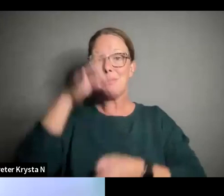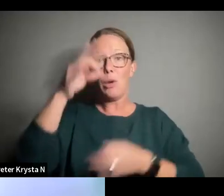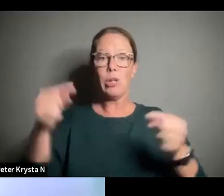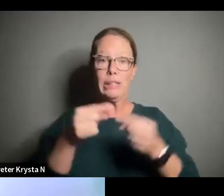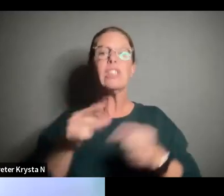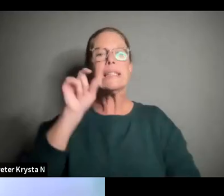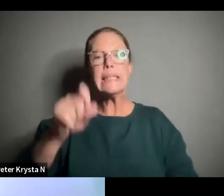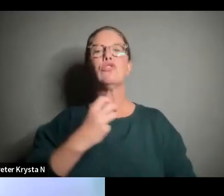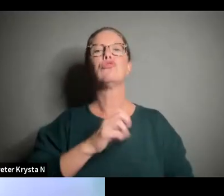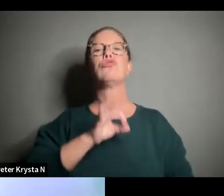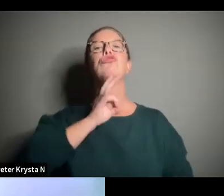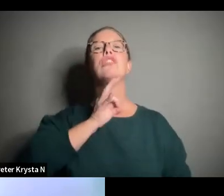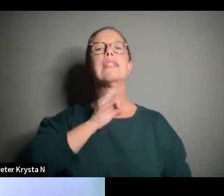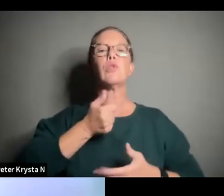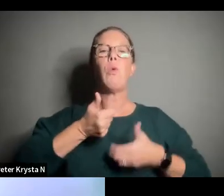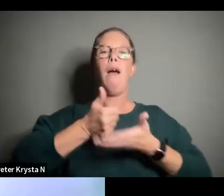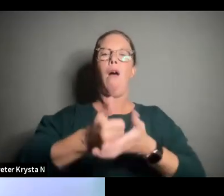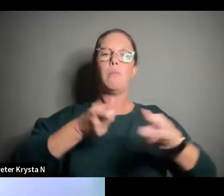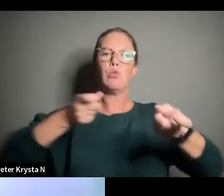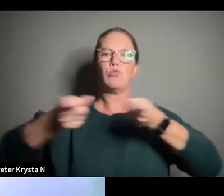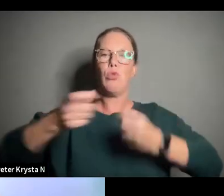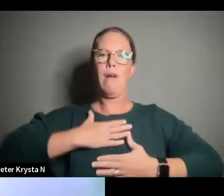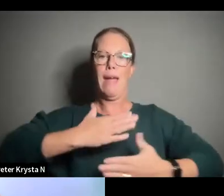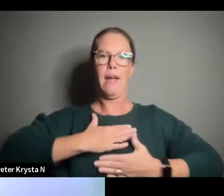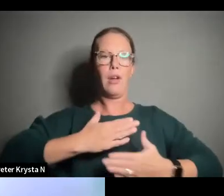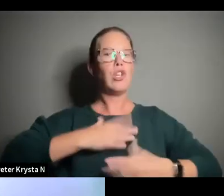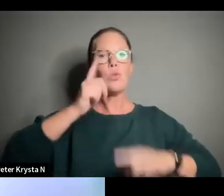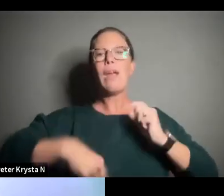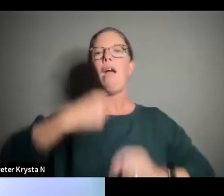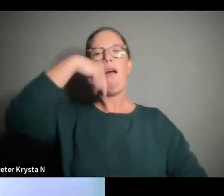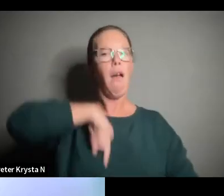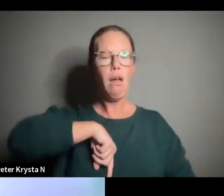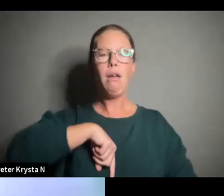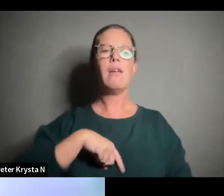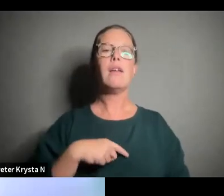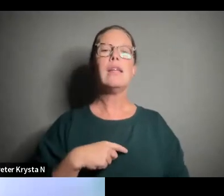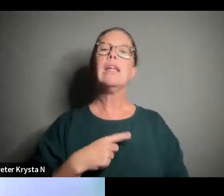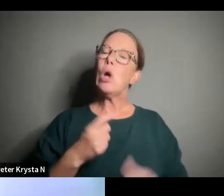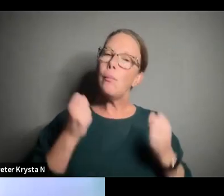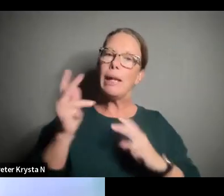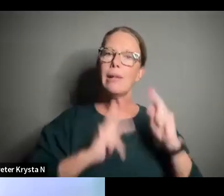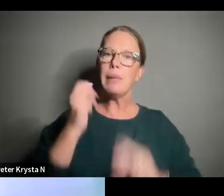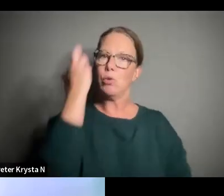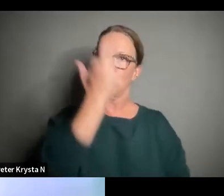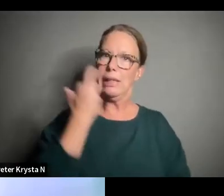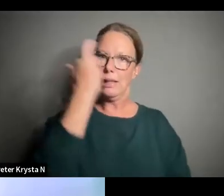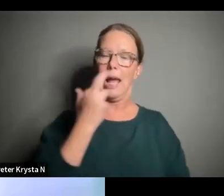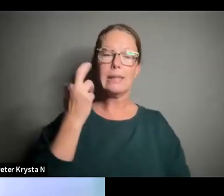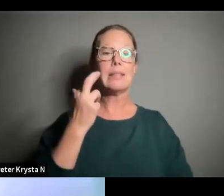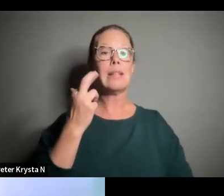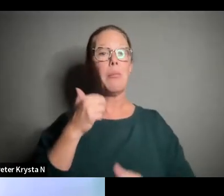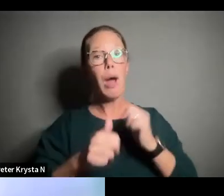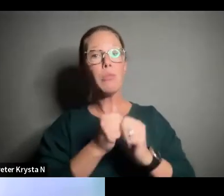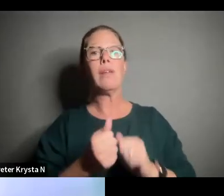the tracheostomy to help control the airway. You can't keep that breathing tube in. And I think a lot more people realize the problem with breathing tubes